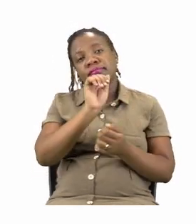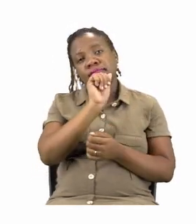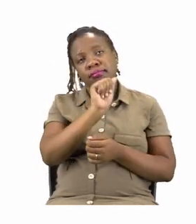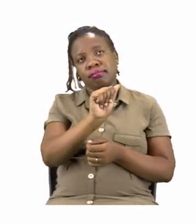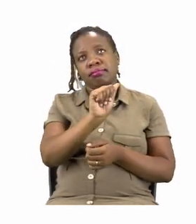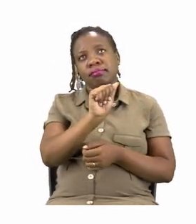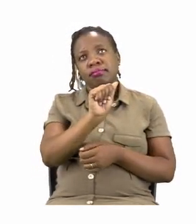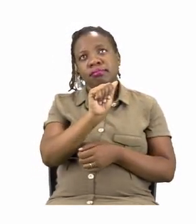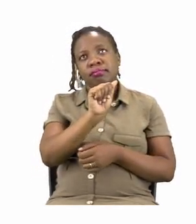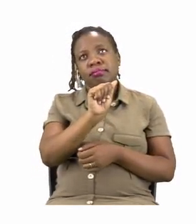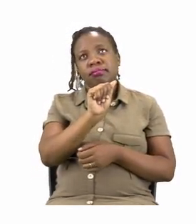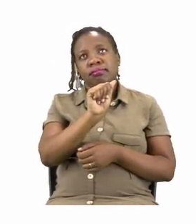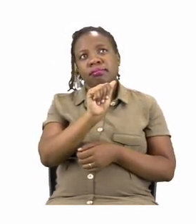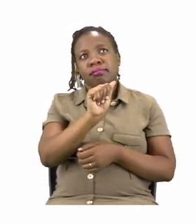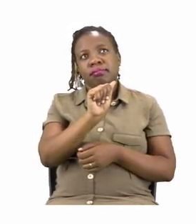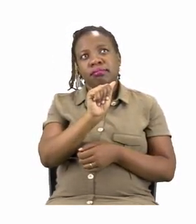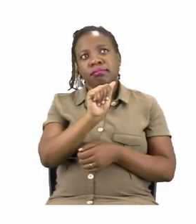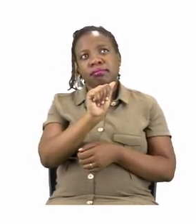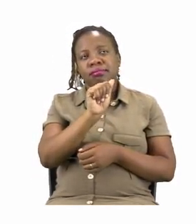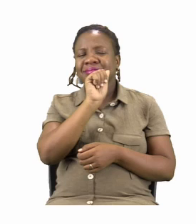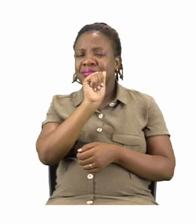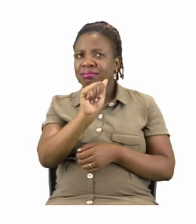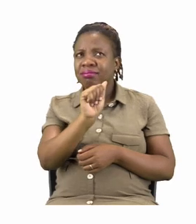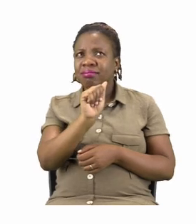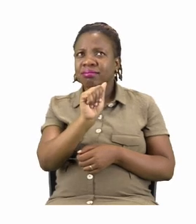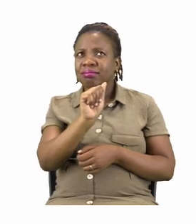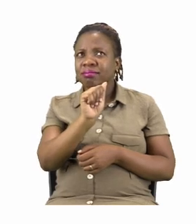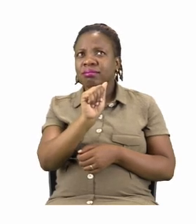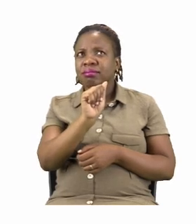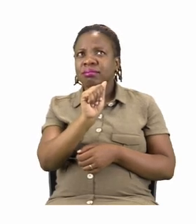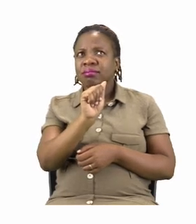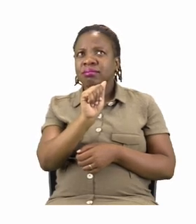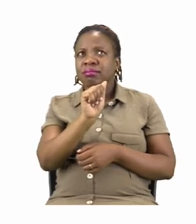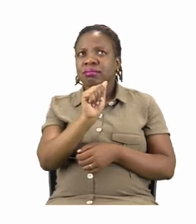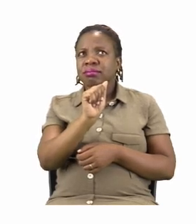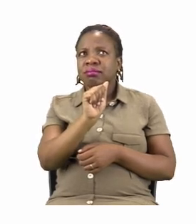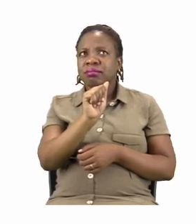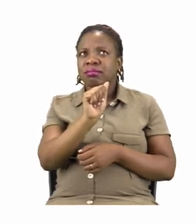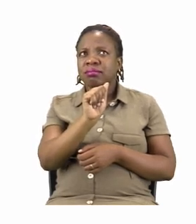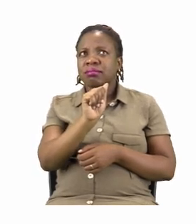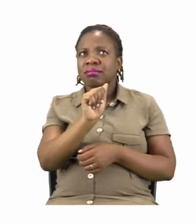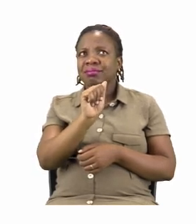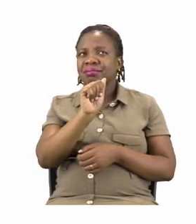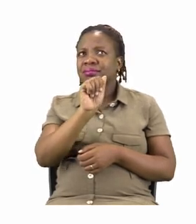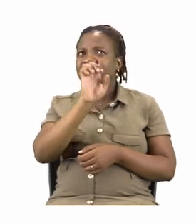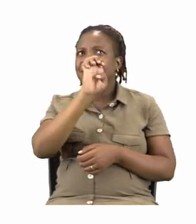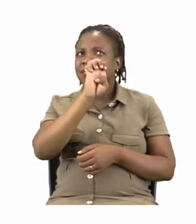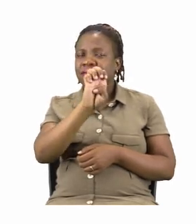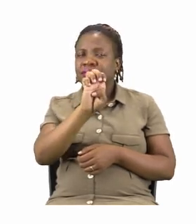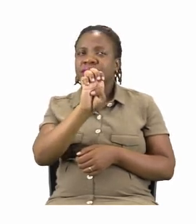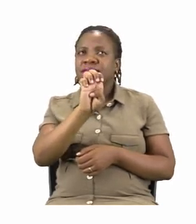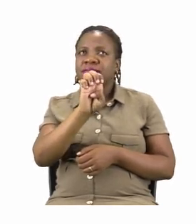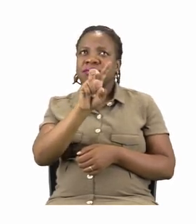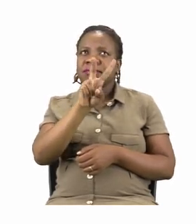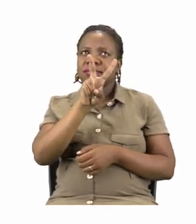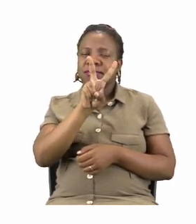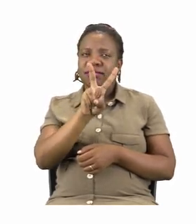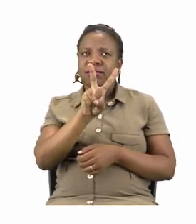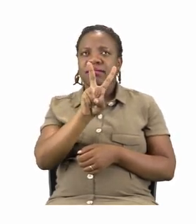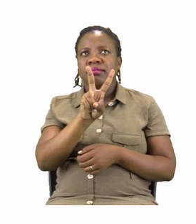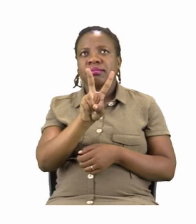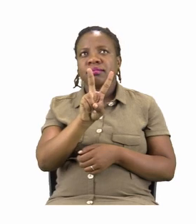at all the letters in A. The letters are E,